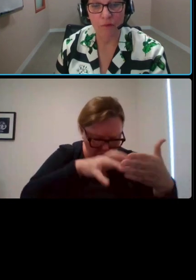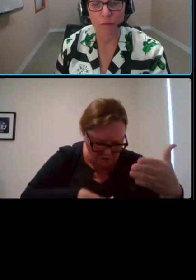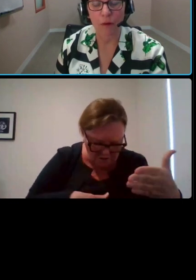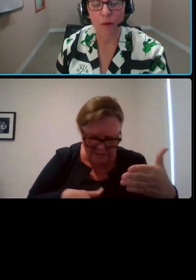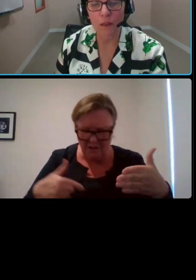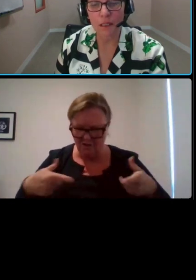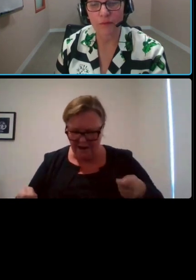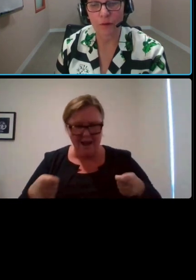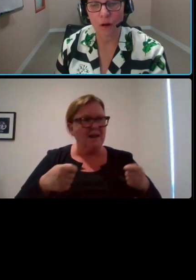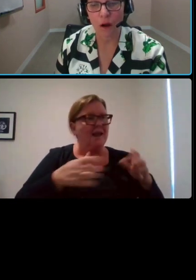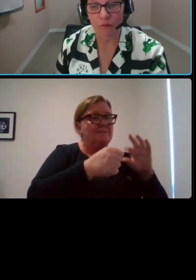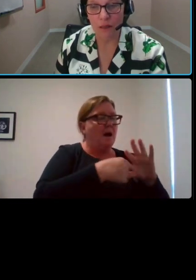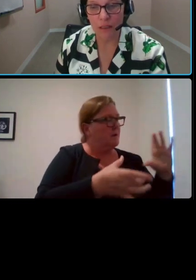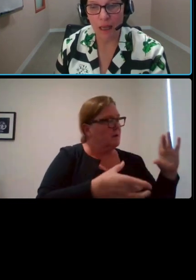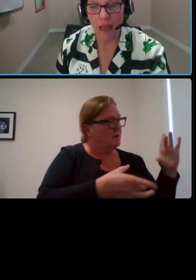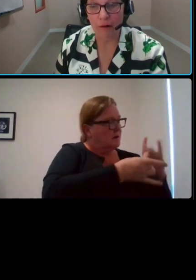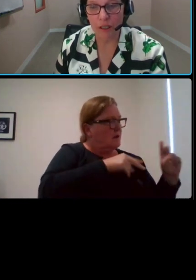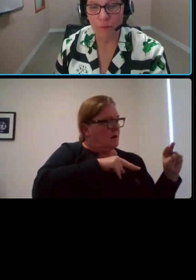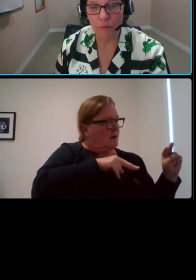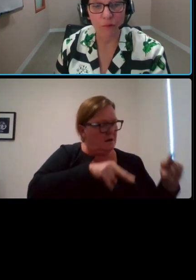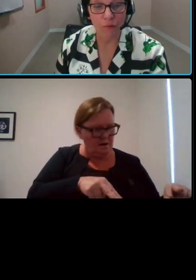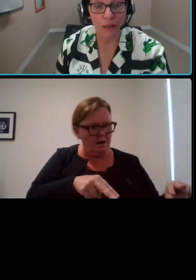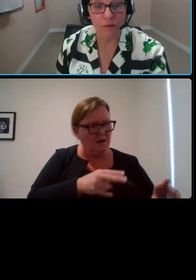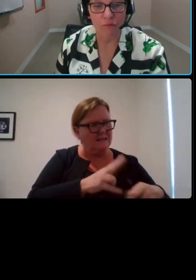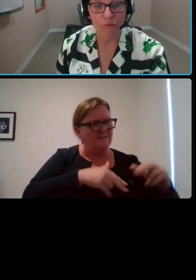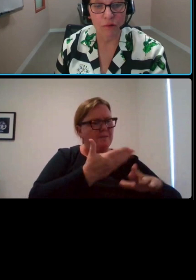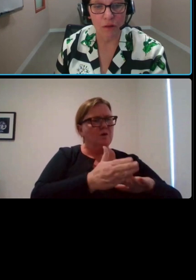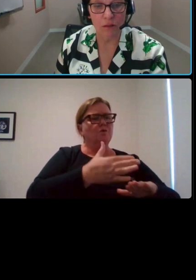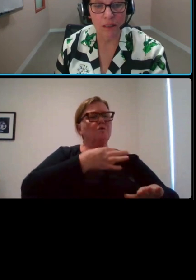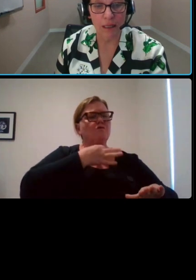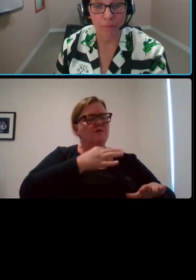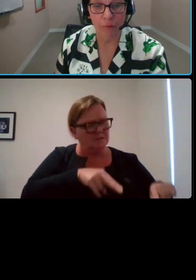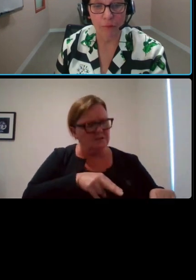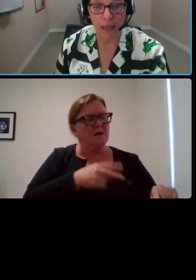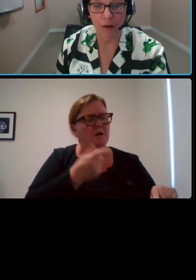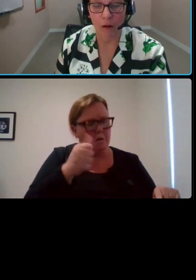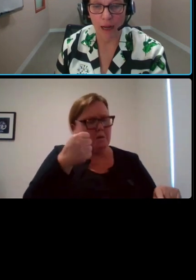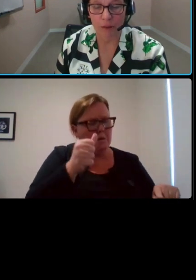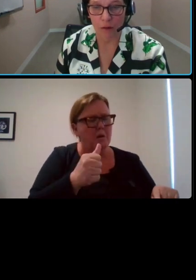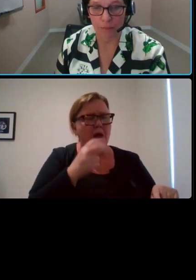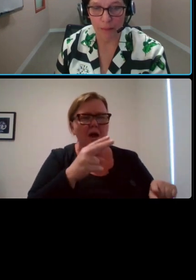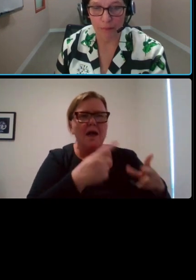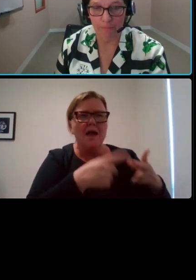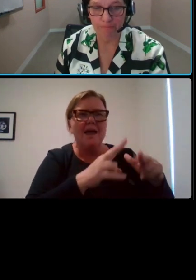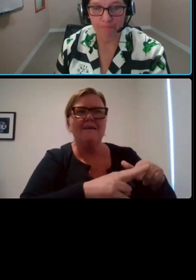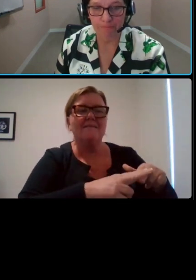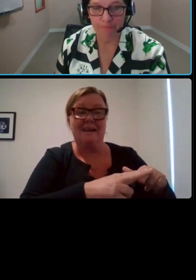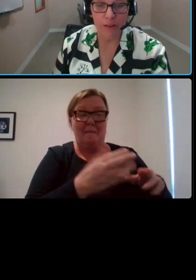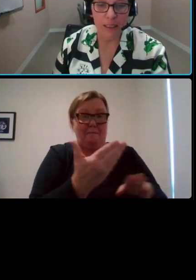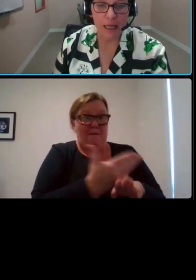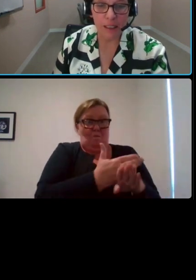the department will form a holistic view of risk and respond before it results in poor care or harm to older